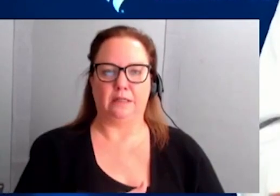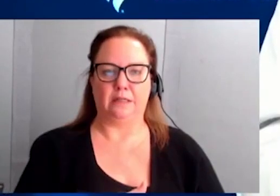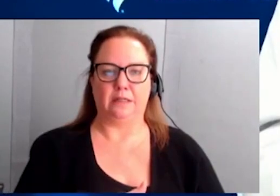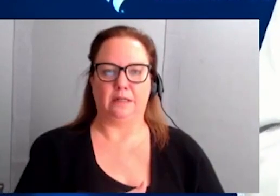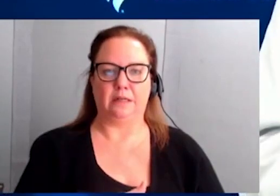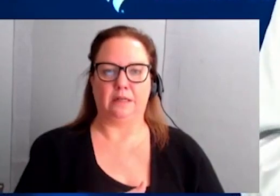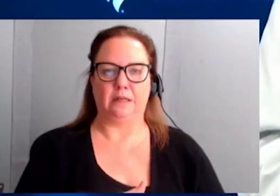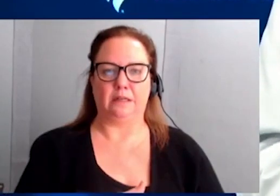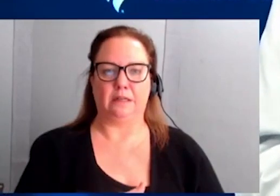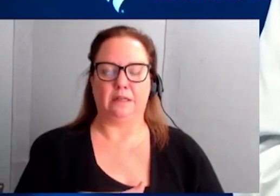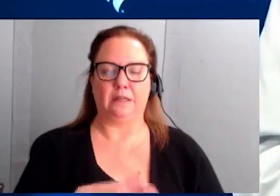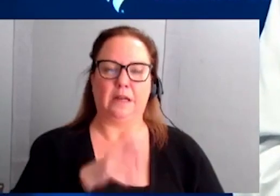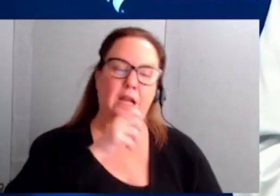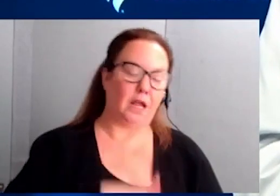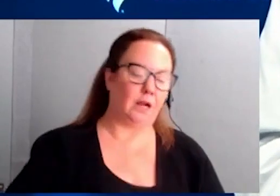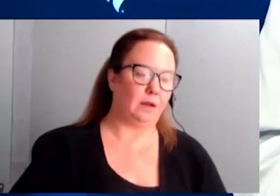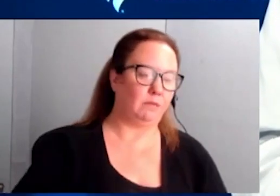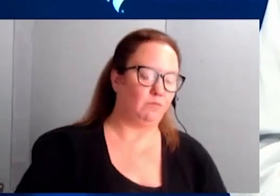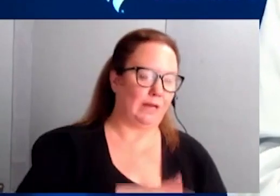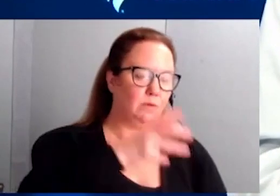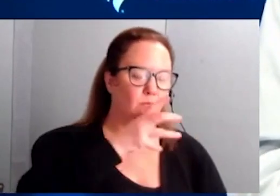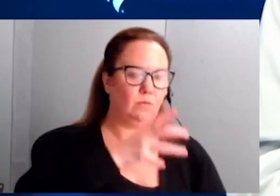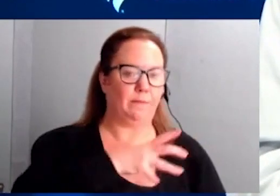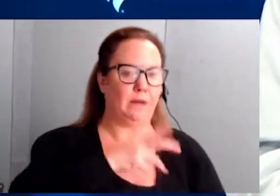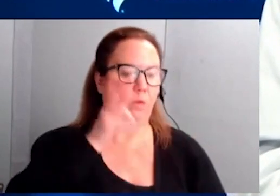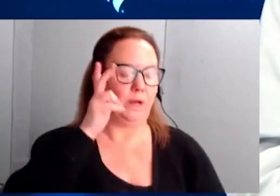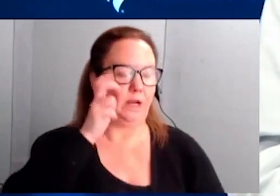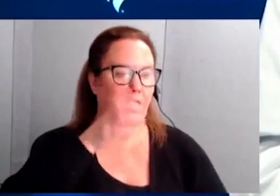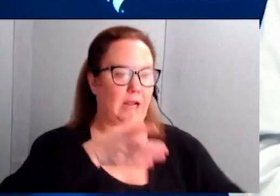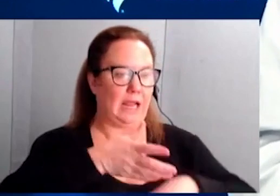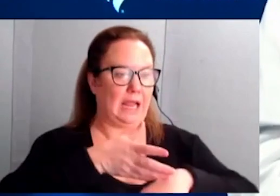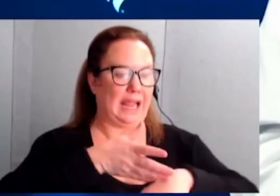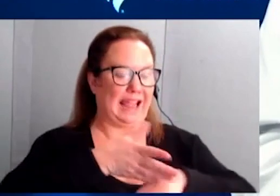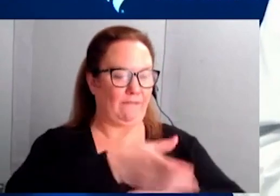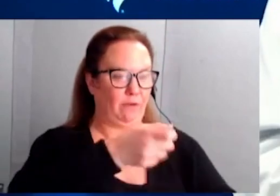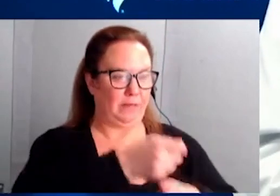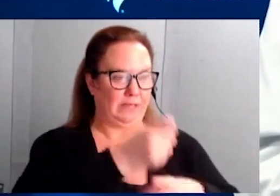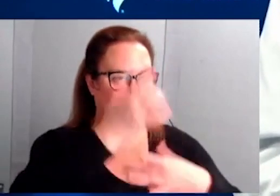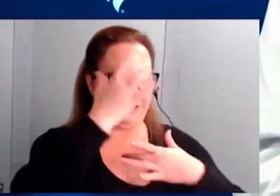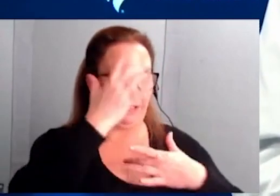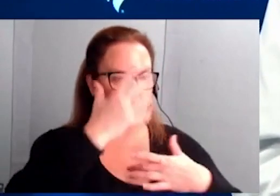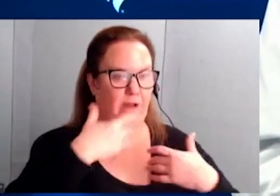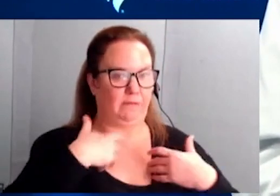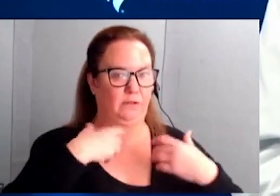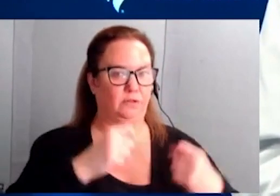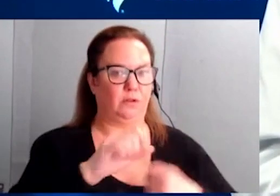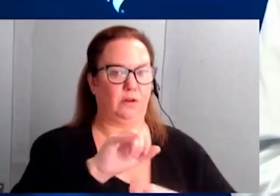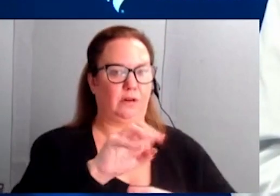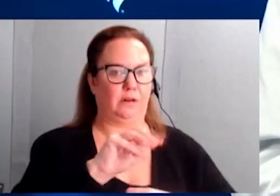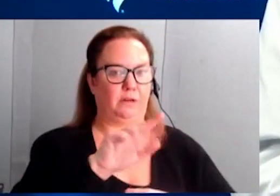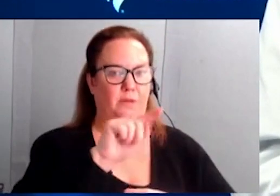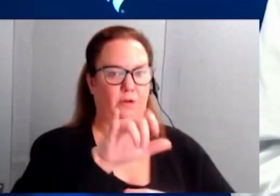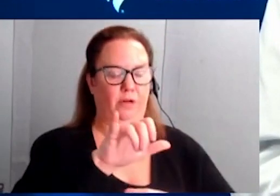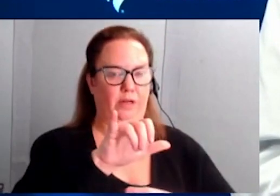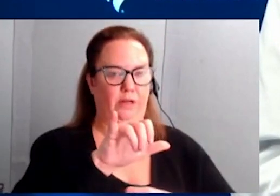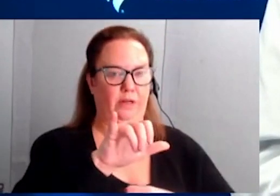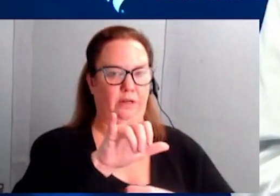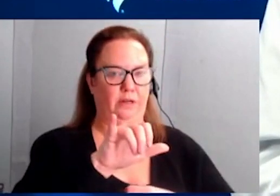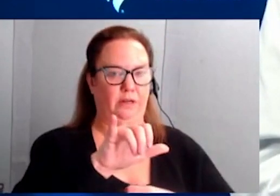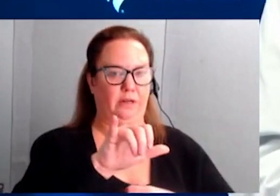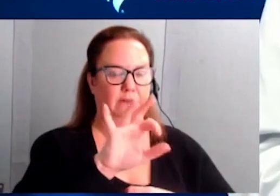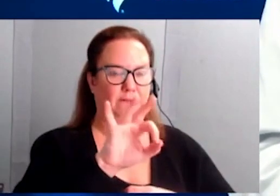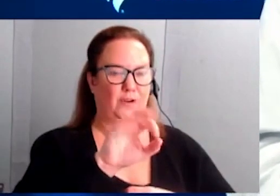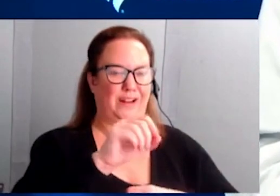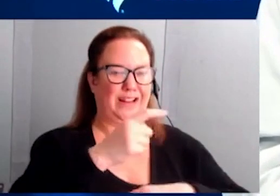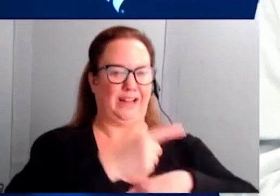in non-pregnant patients, what we hear is that after you've been infected, you have really strong immunity for the next 90 days.